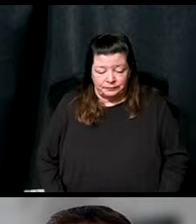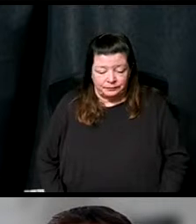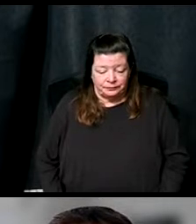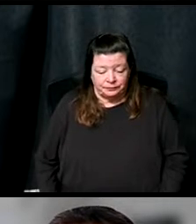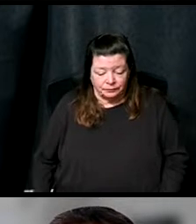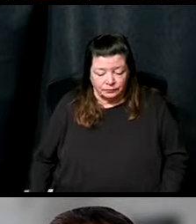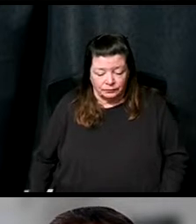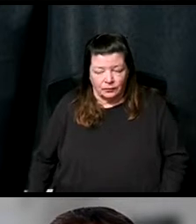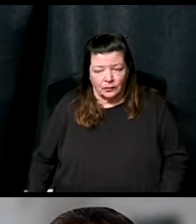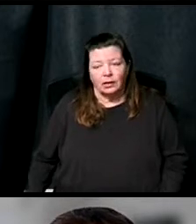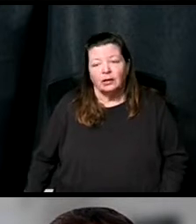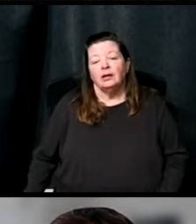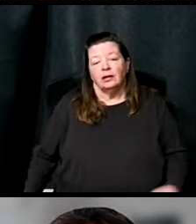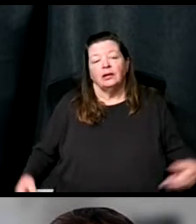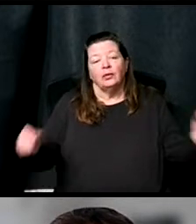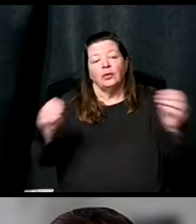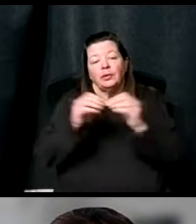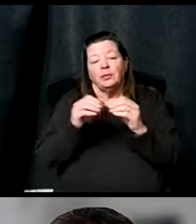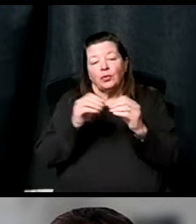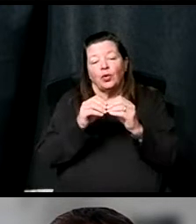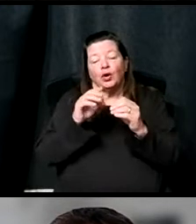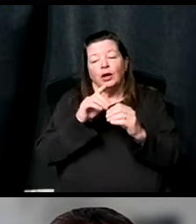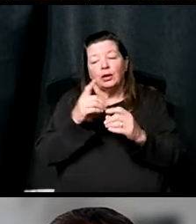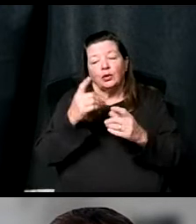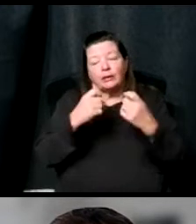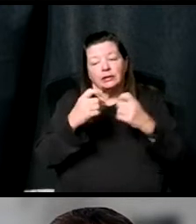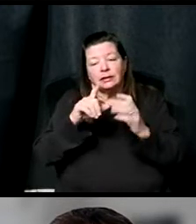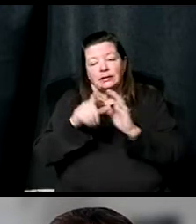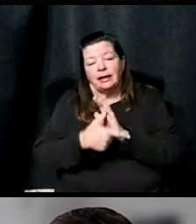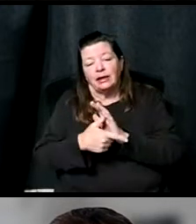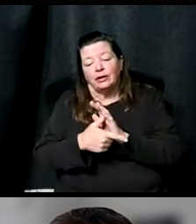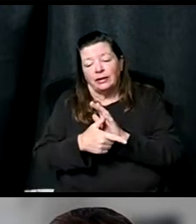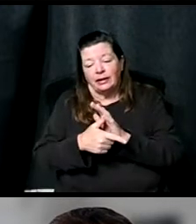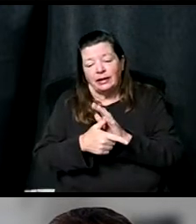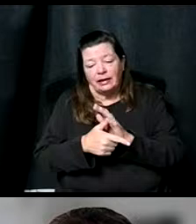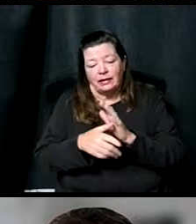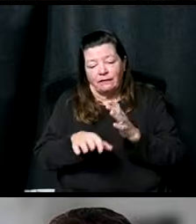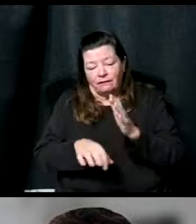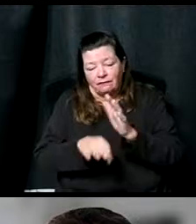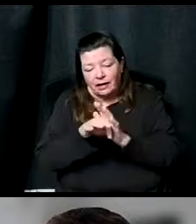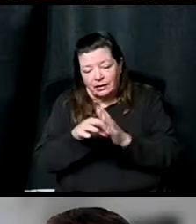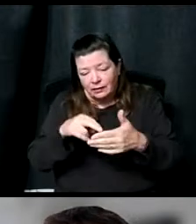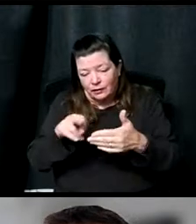There's probably going to be a lot more questions in the findings, and I just need to get through this to get to that.